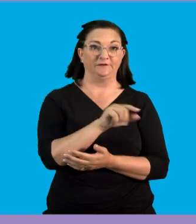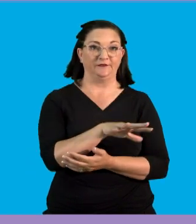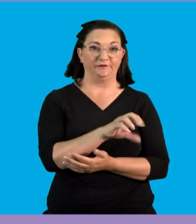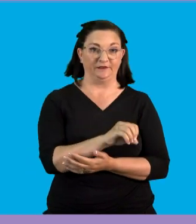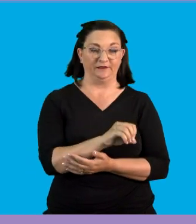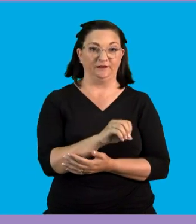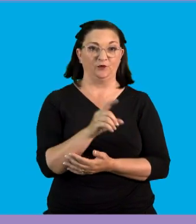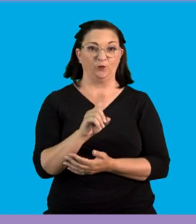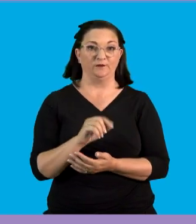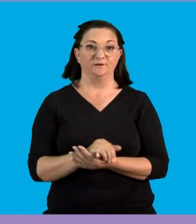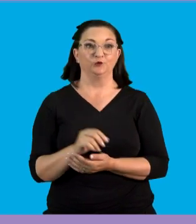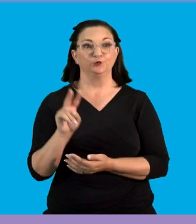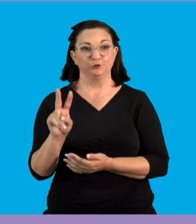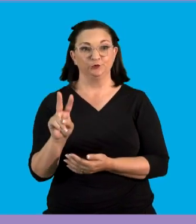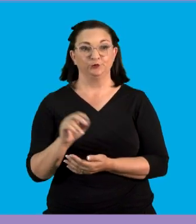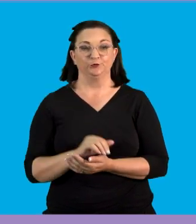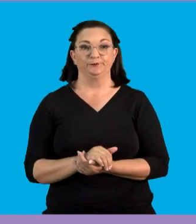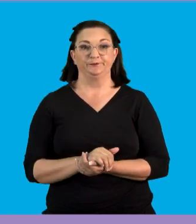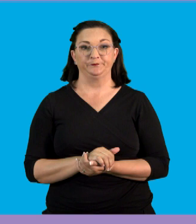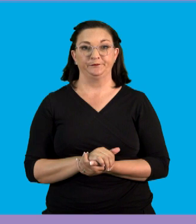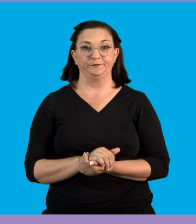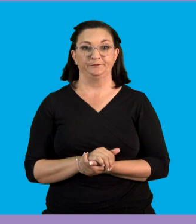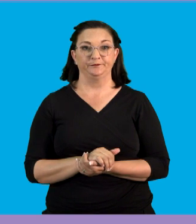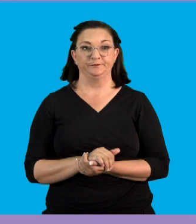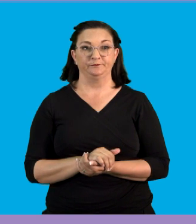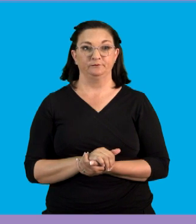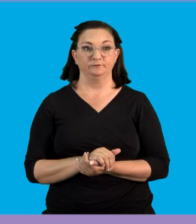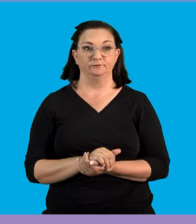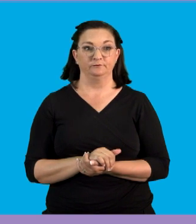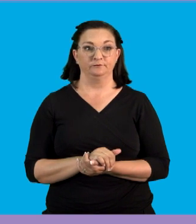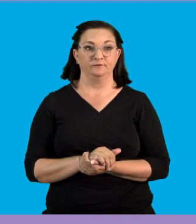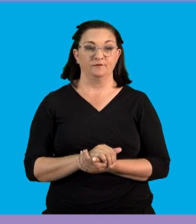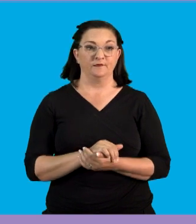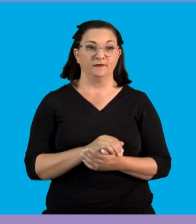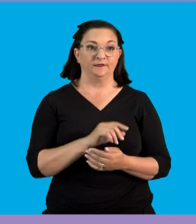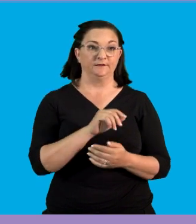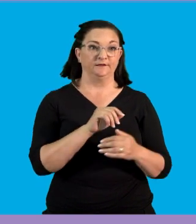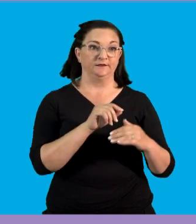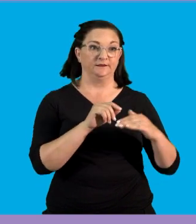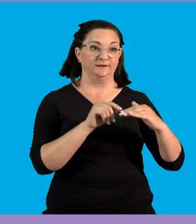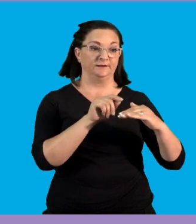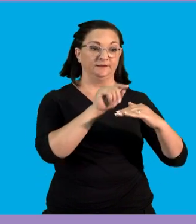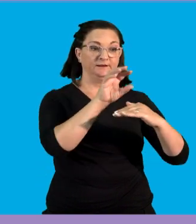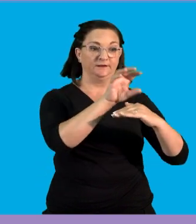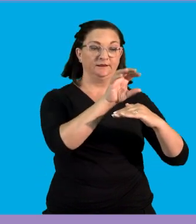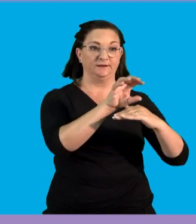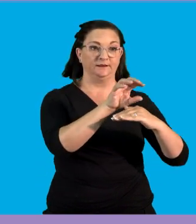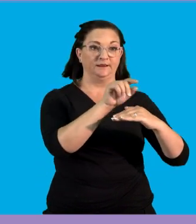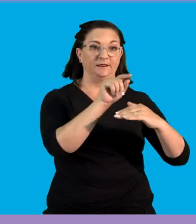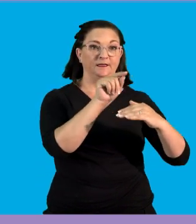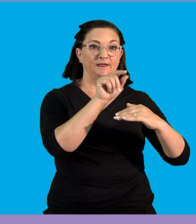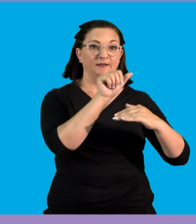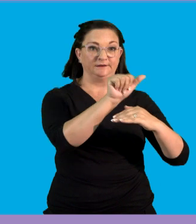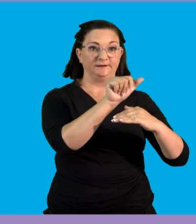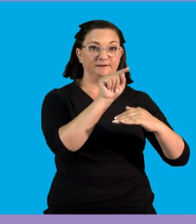50 is 2. So what are we going to do? We are going to take the numerator and we are going